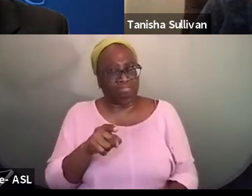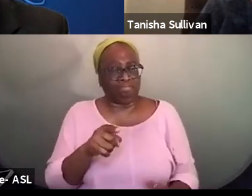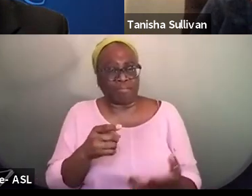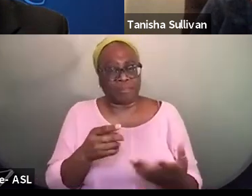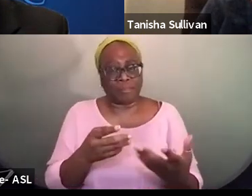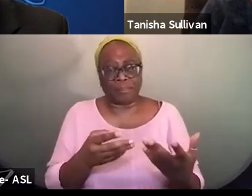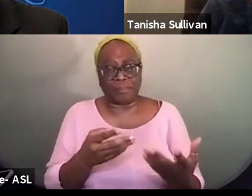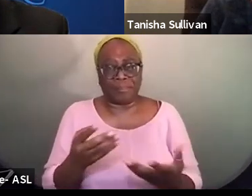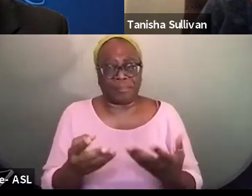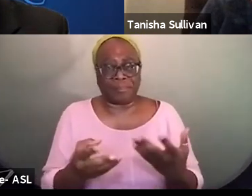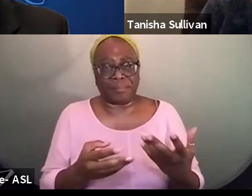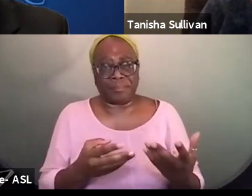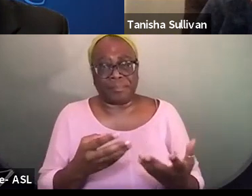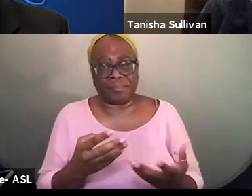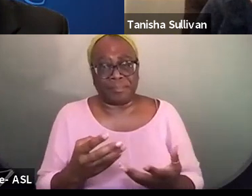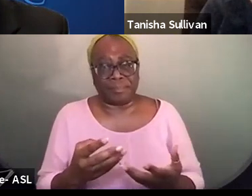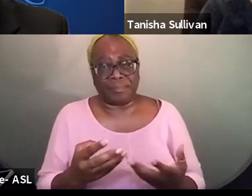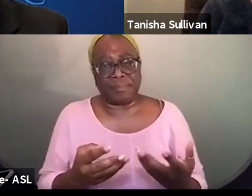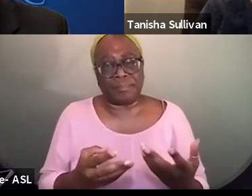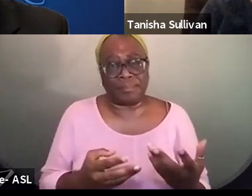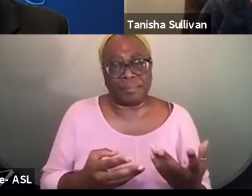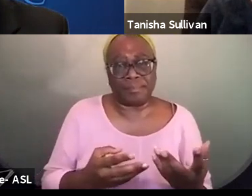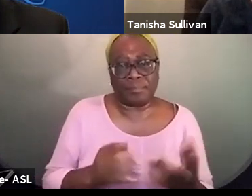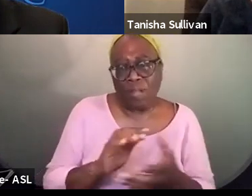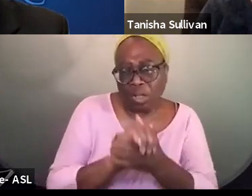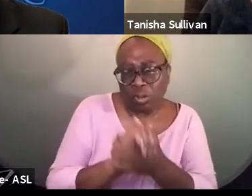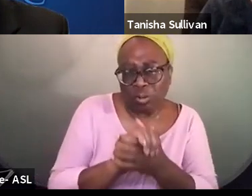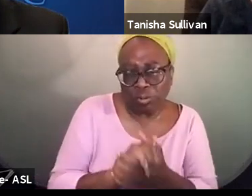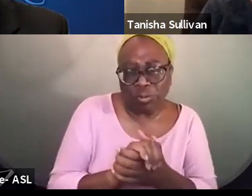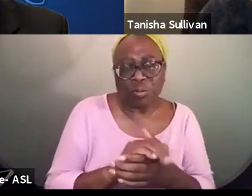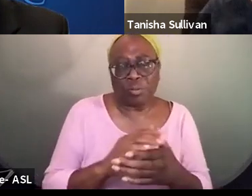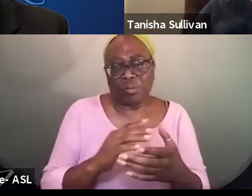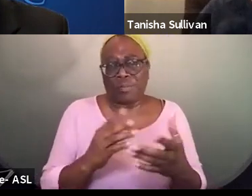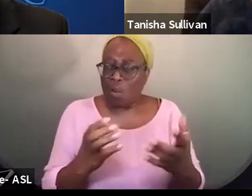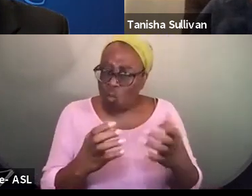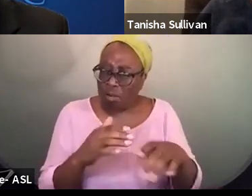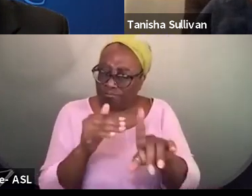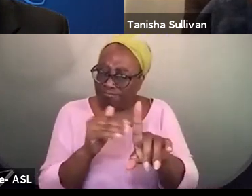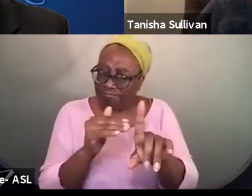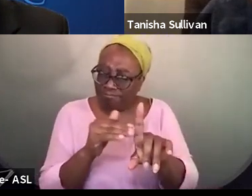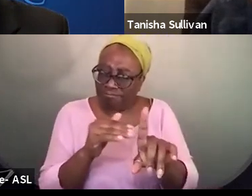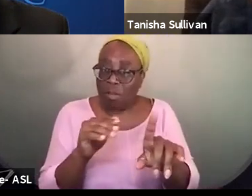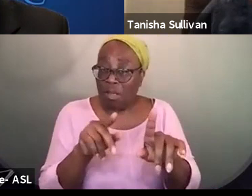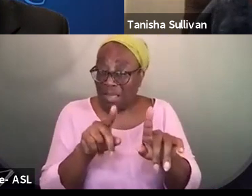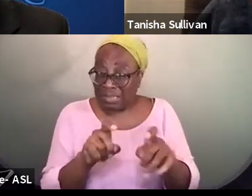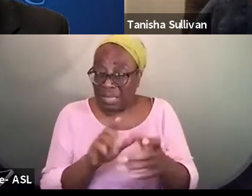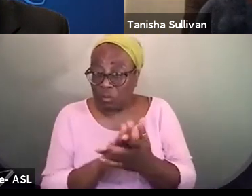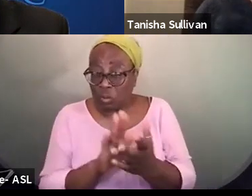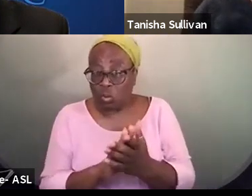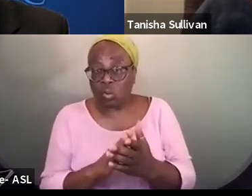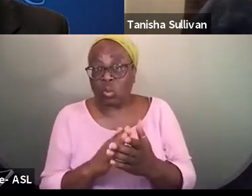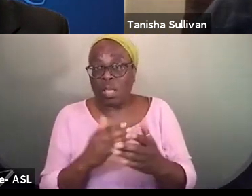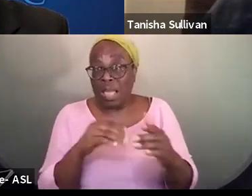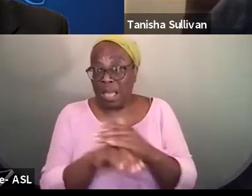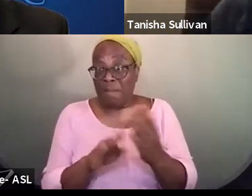an increase in linguistic diversity. As a gentle reminder, the exam schools admit students